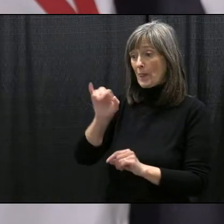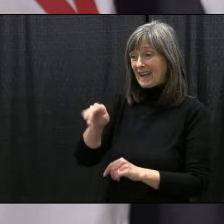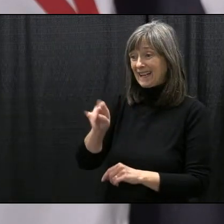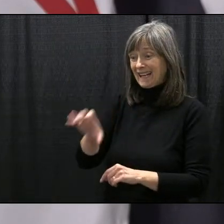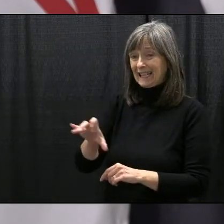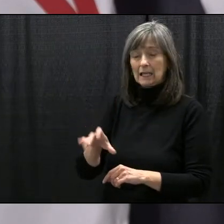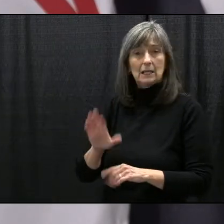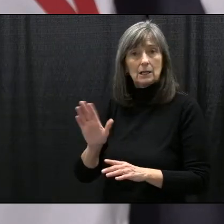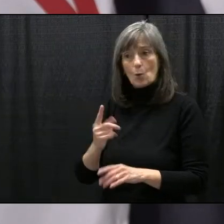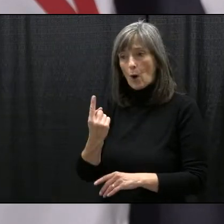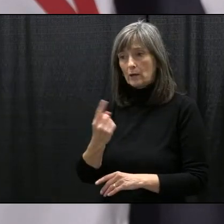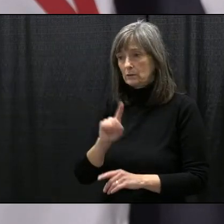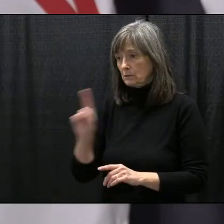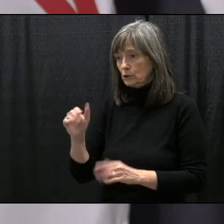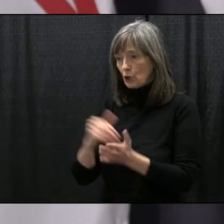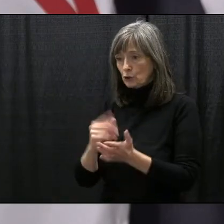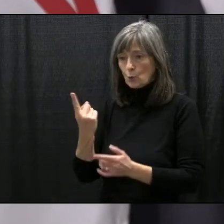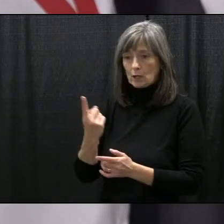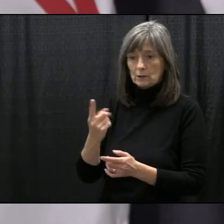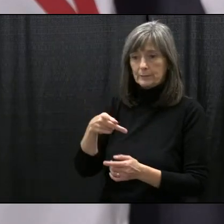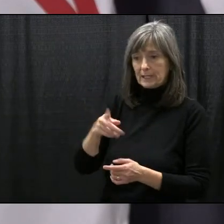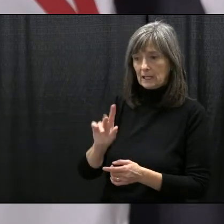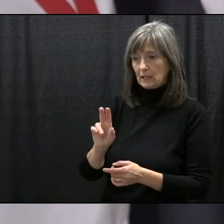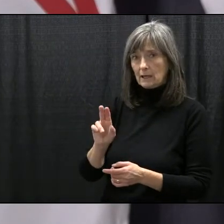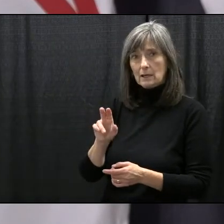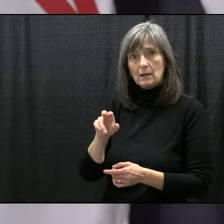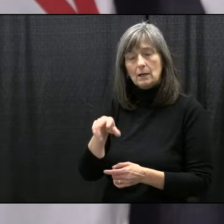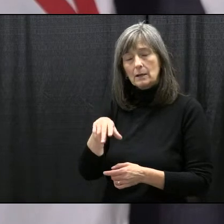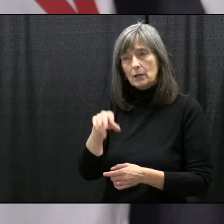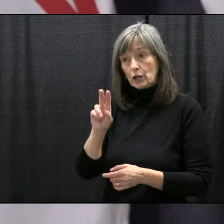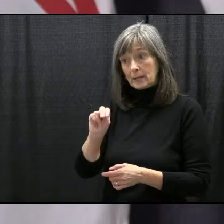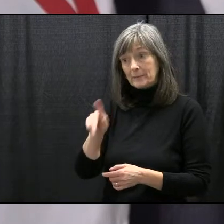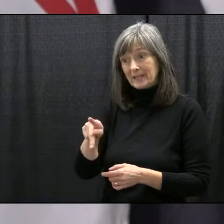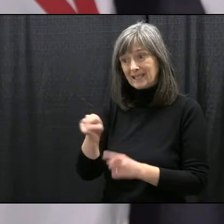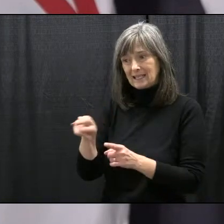We shouldn't have people working in isolation, but we need to get the